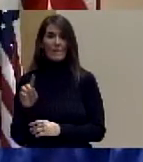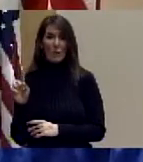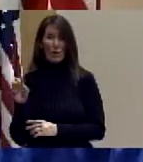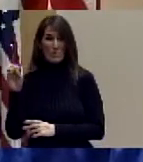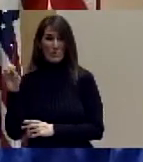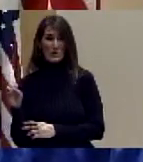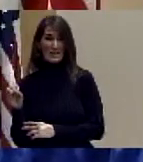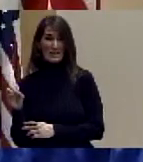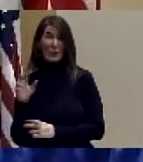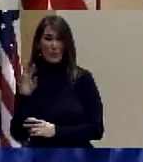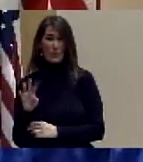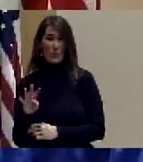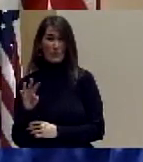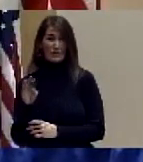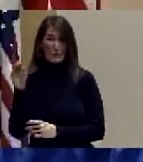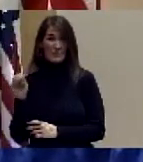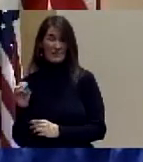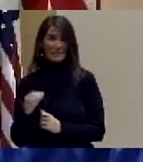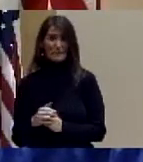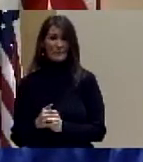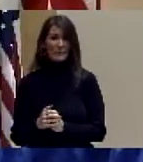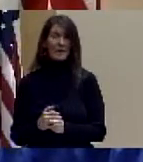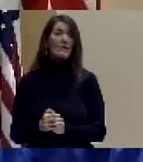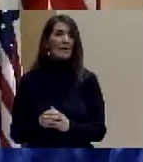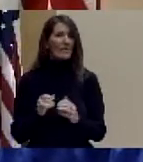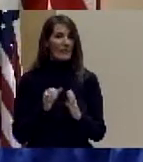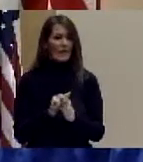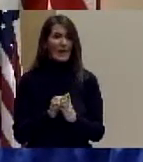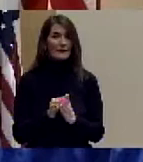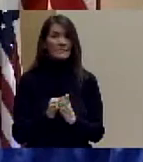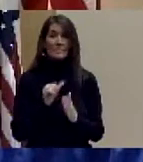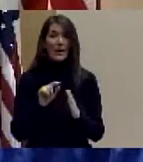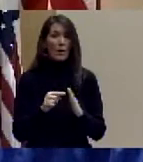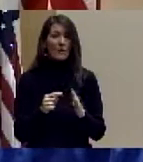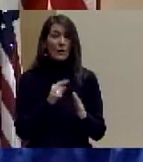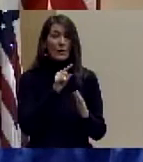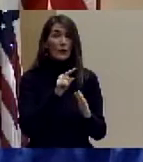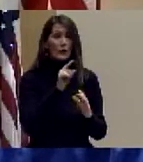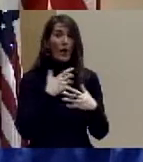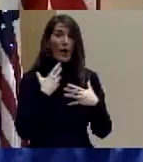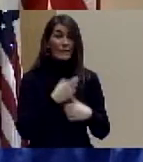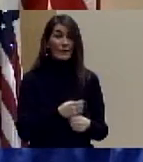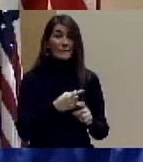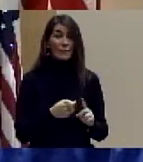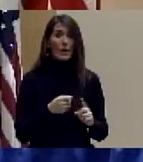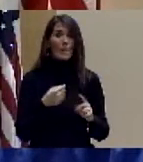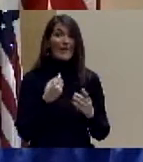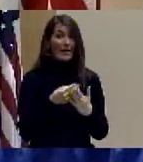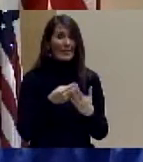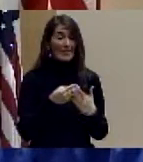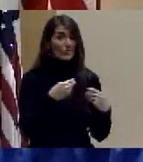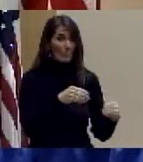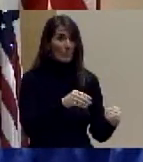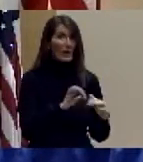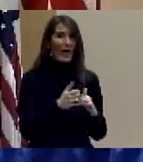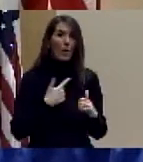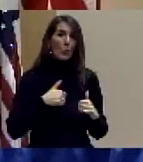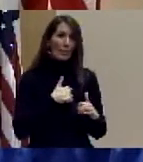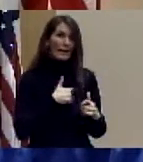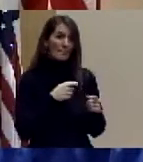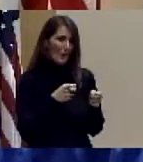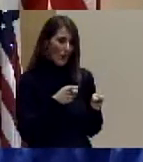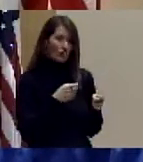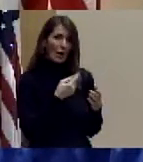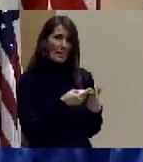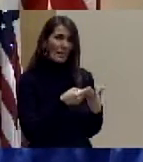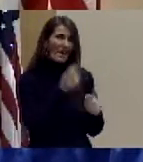0.75%. That is a vote of confidence from the financial markets in the way we manage our finances every